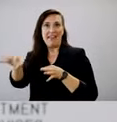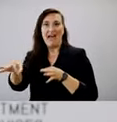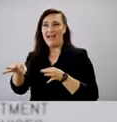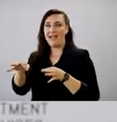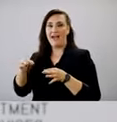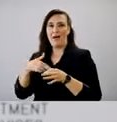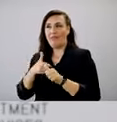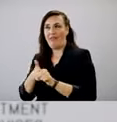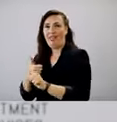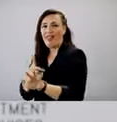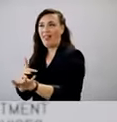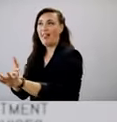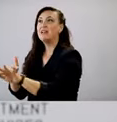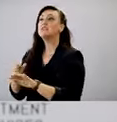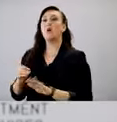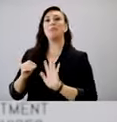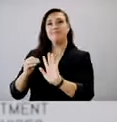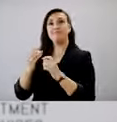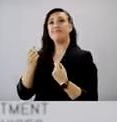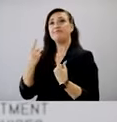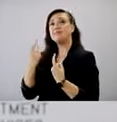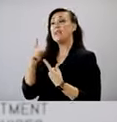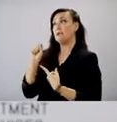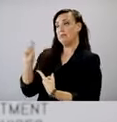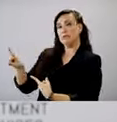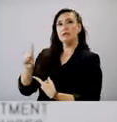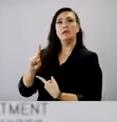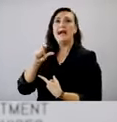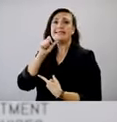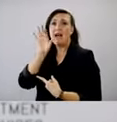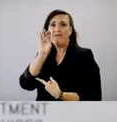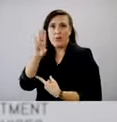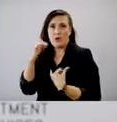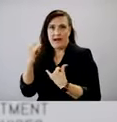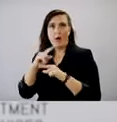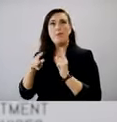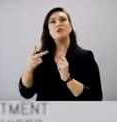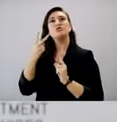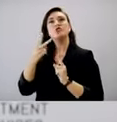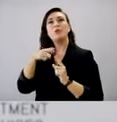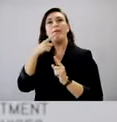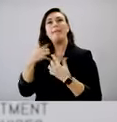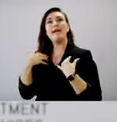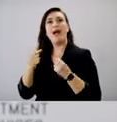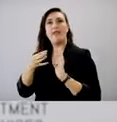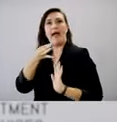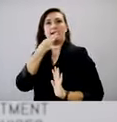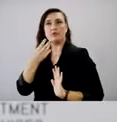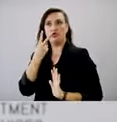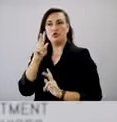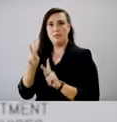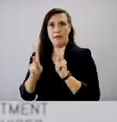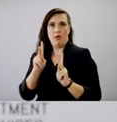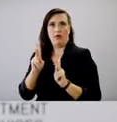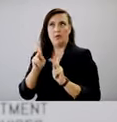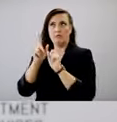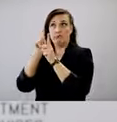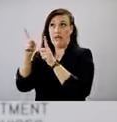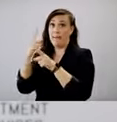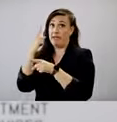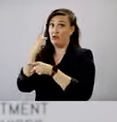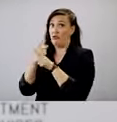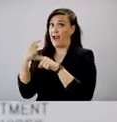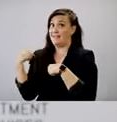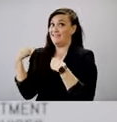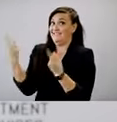So granted, it is not February, but 2 public health experts this week, 2 experts who've been correct